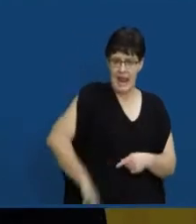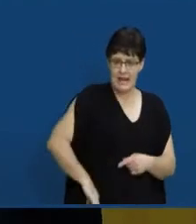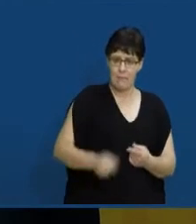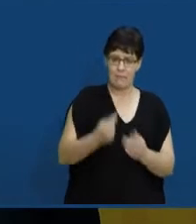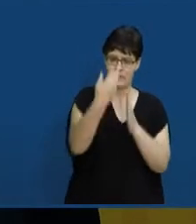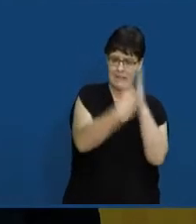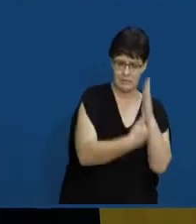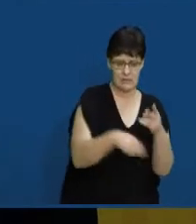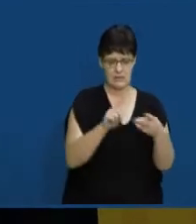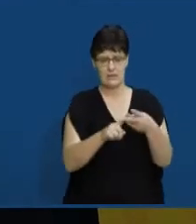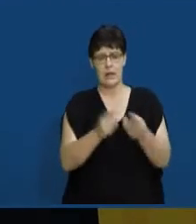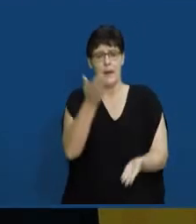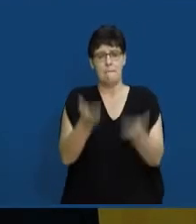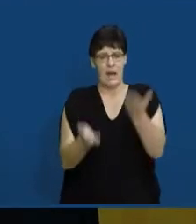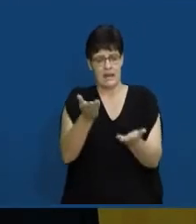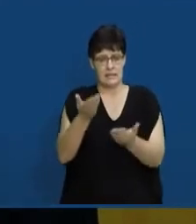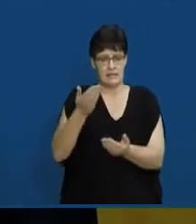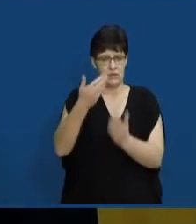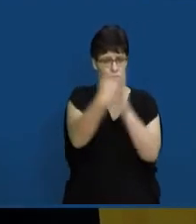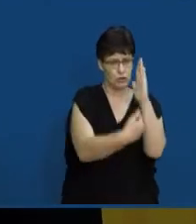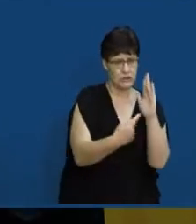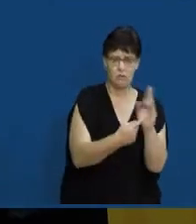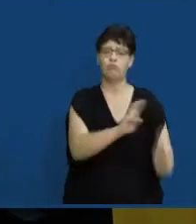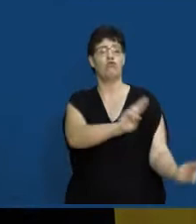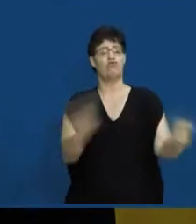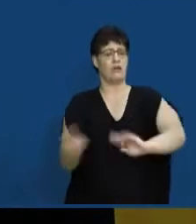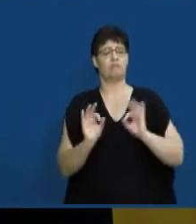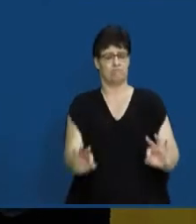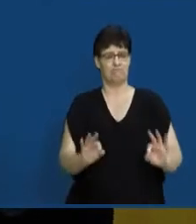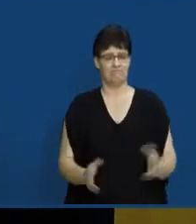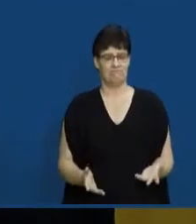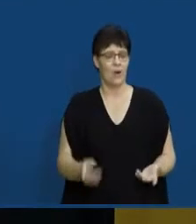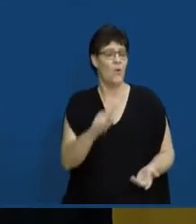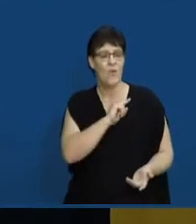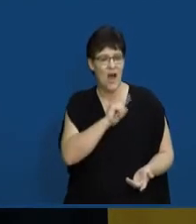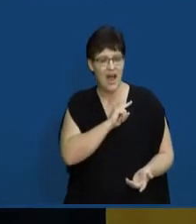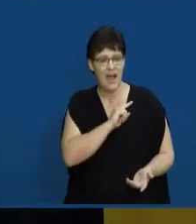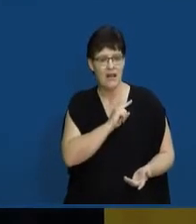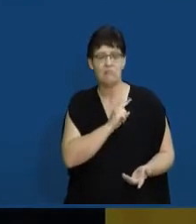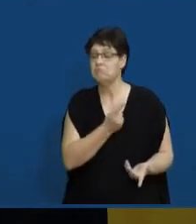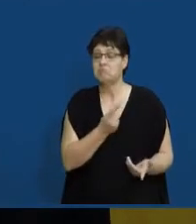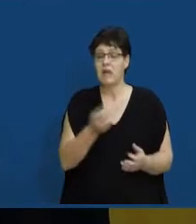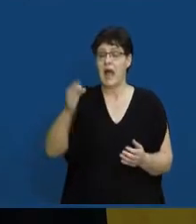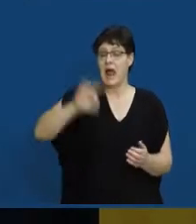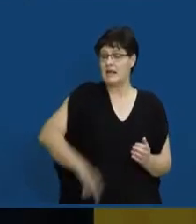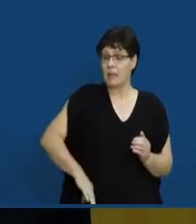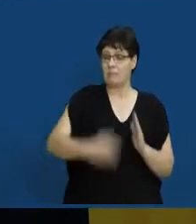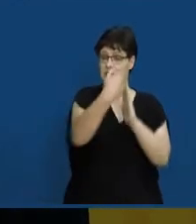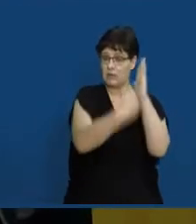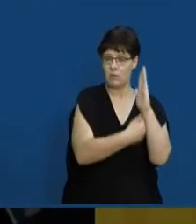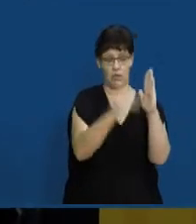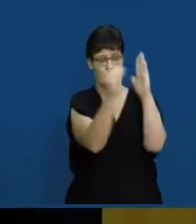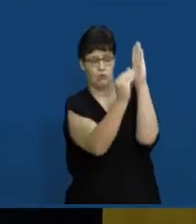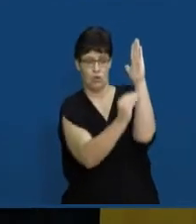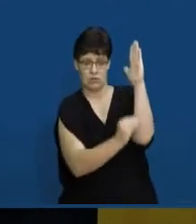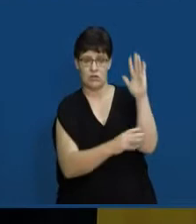and the balance sheet, then you're ready to go, because it could be an income statement with notes, or a